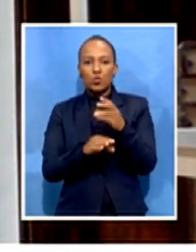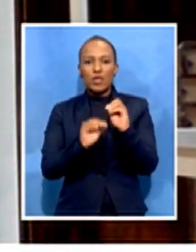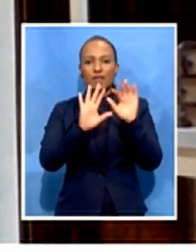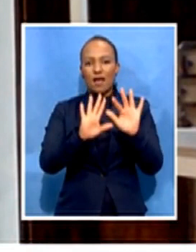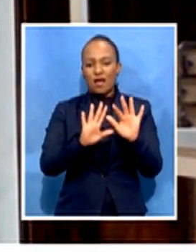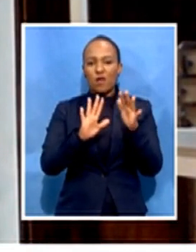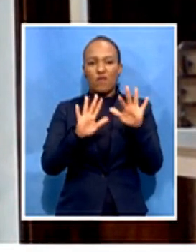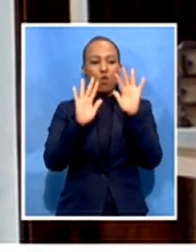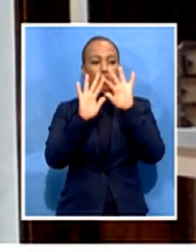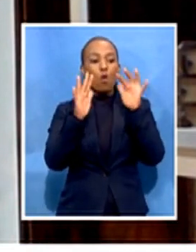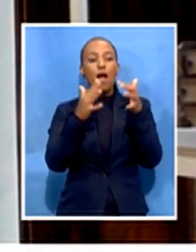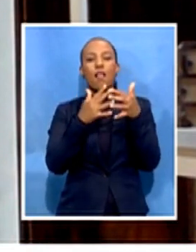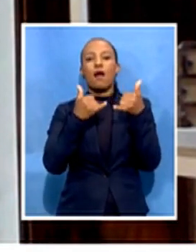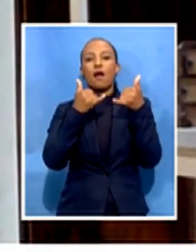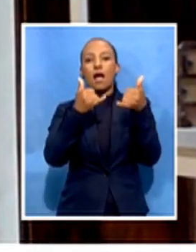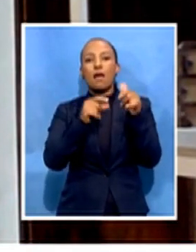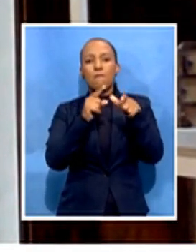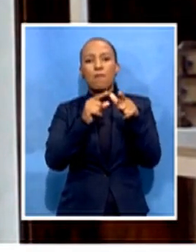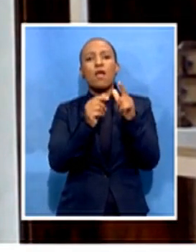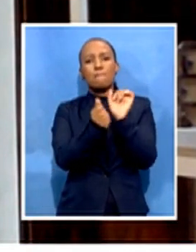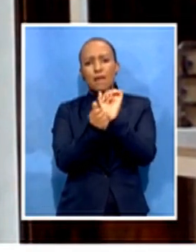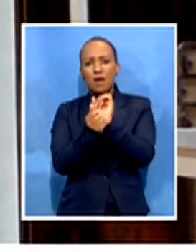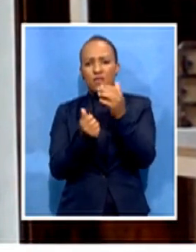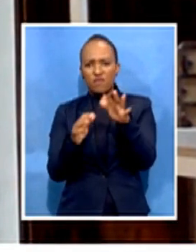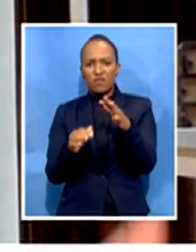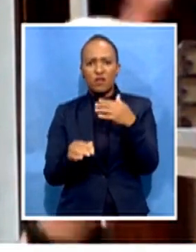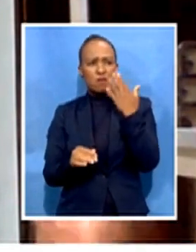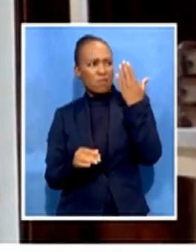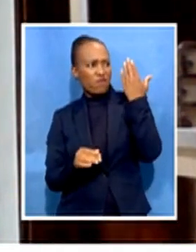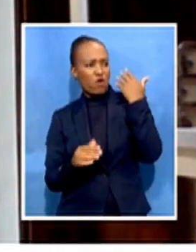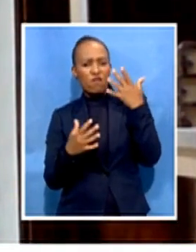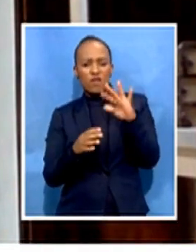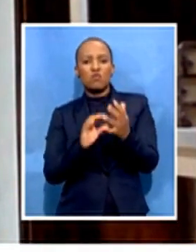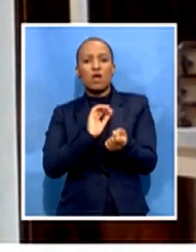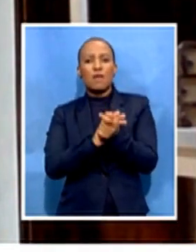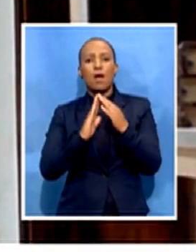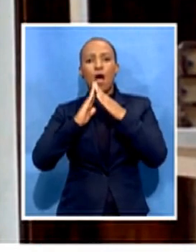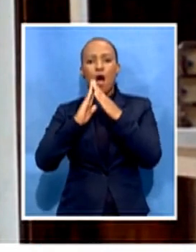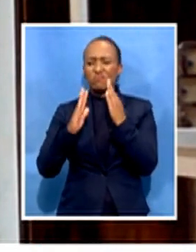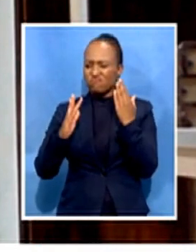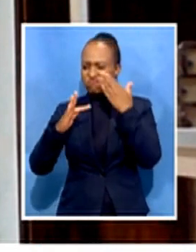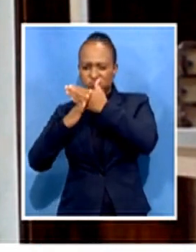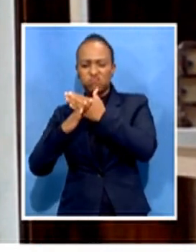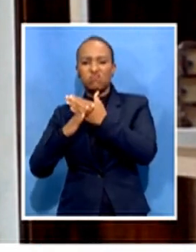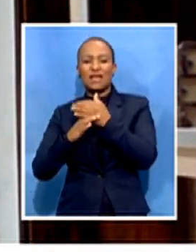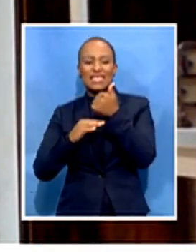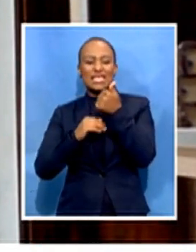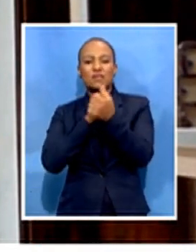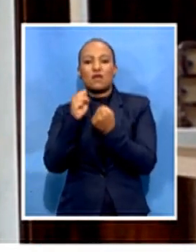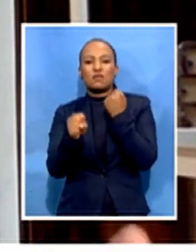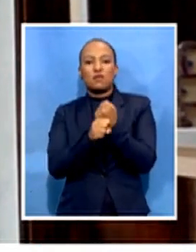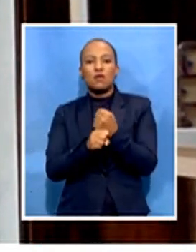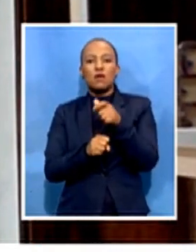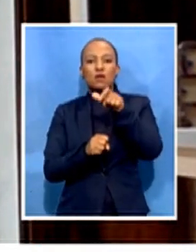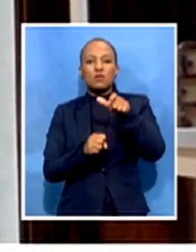processed. I was a victim of a house invasion 6 years ago. Believe it or not, the two suspects are still on trial in the Pretoria Regional